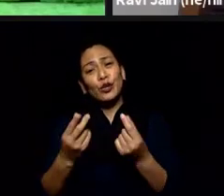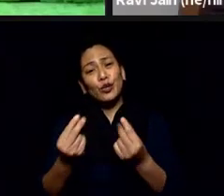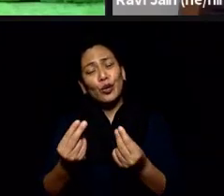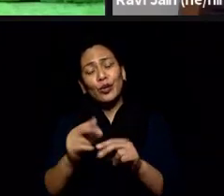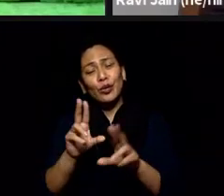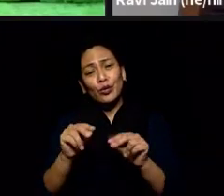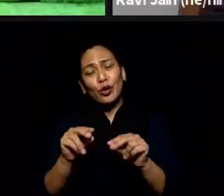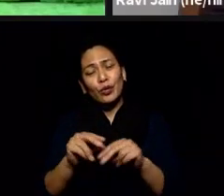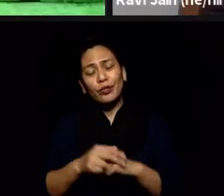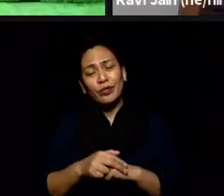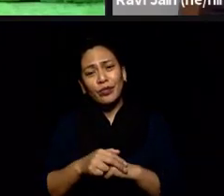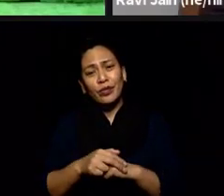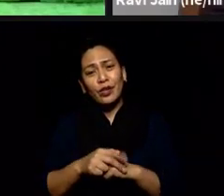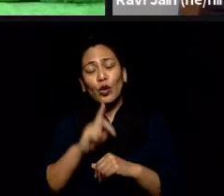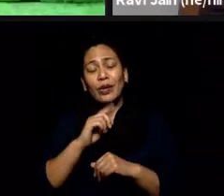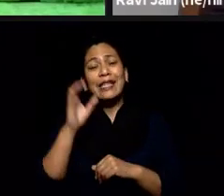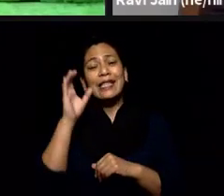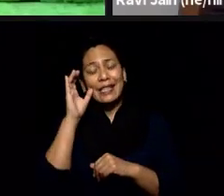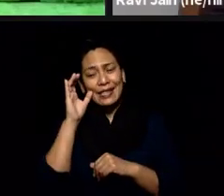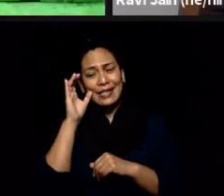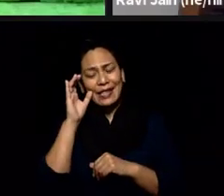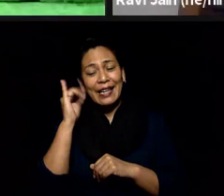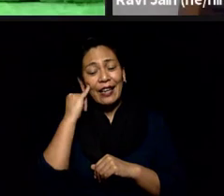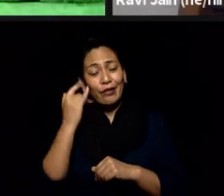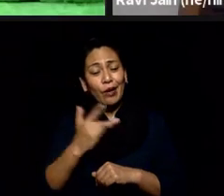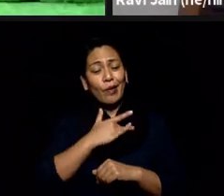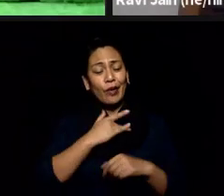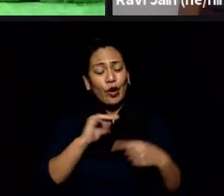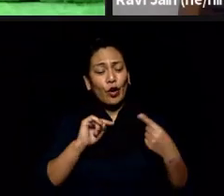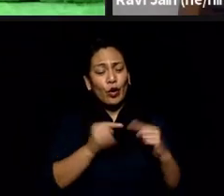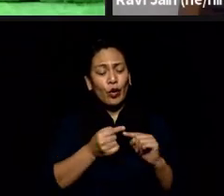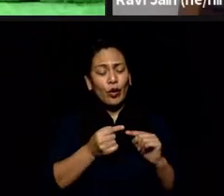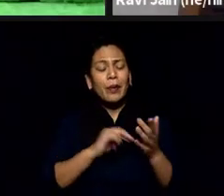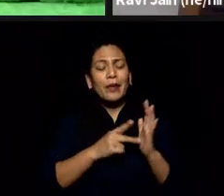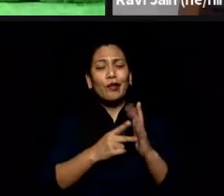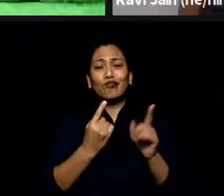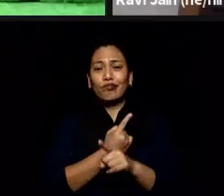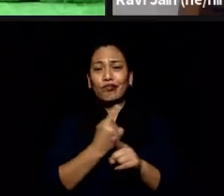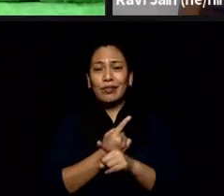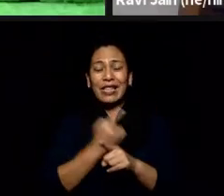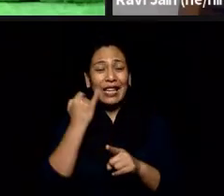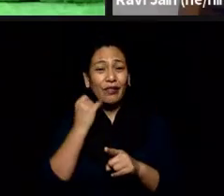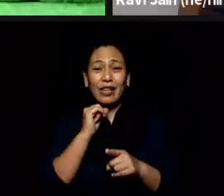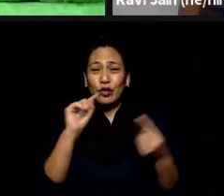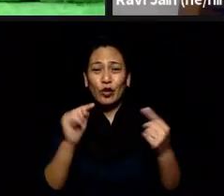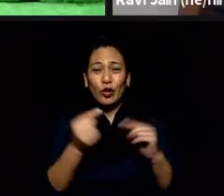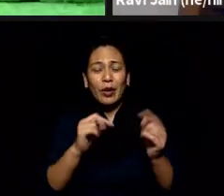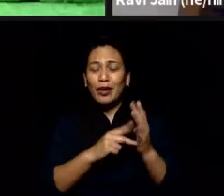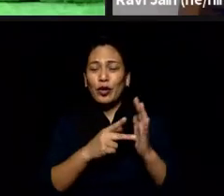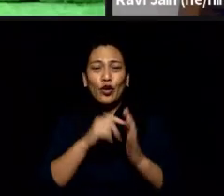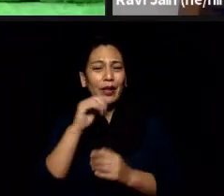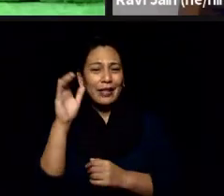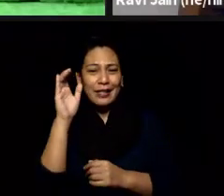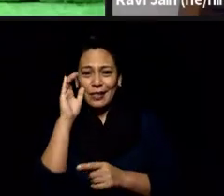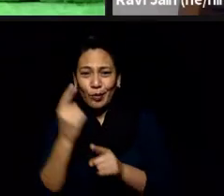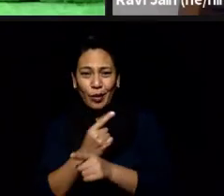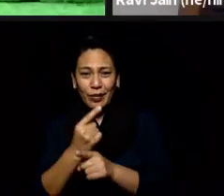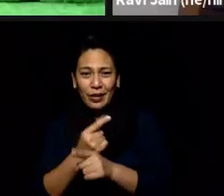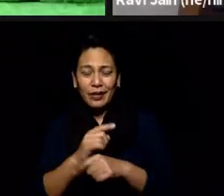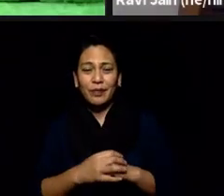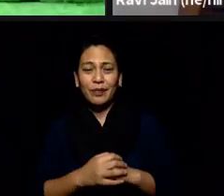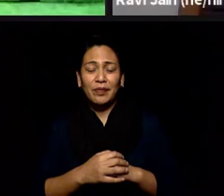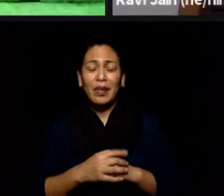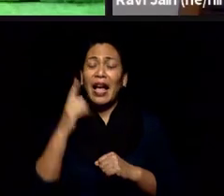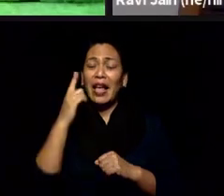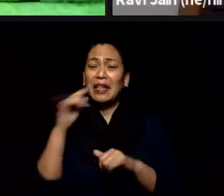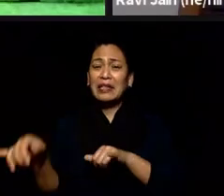hurt. If it doesn't hurt, then you're not listening and you're not looking at the right thing. And I think it's the same. That's true, I think, with climate.